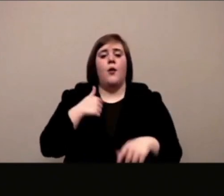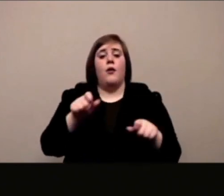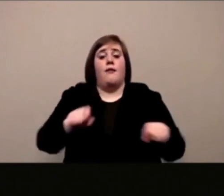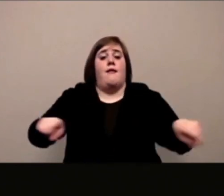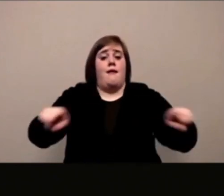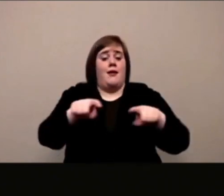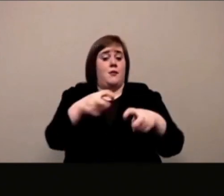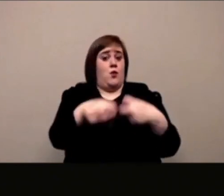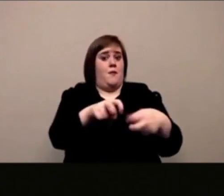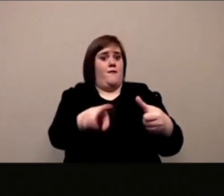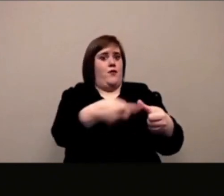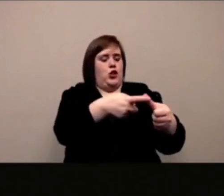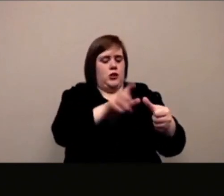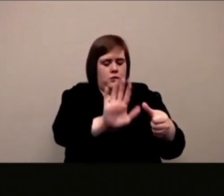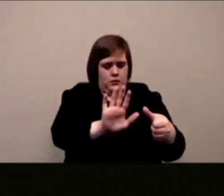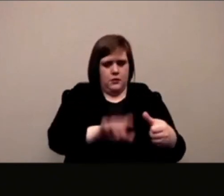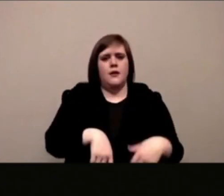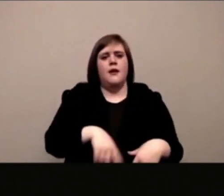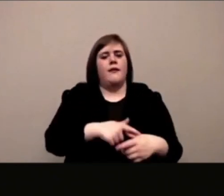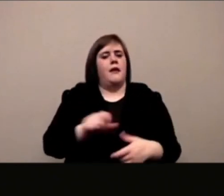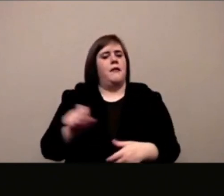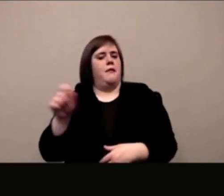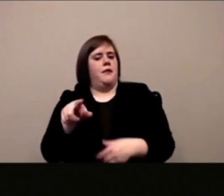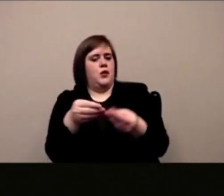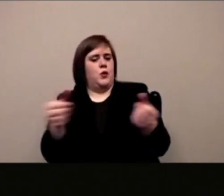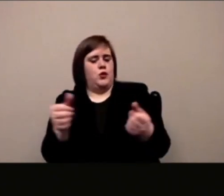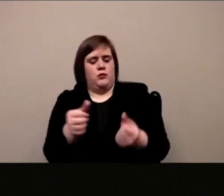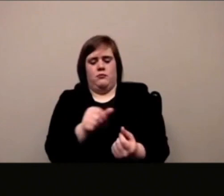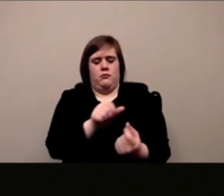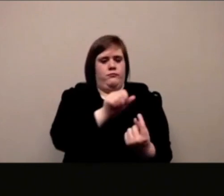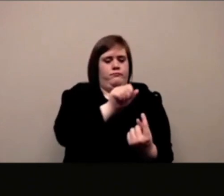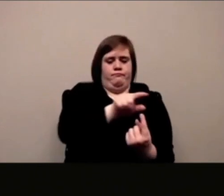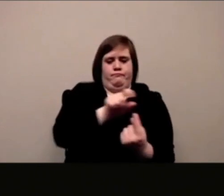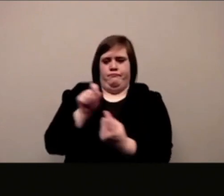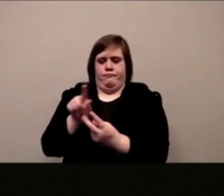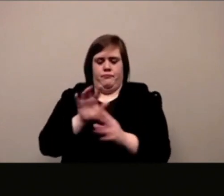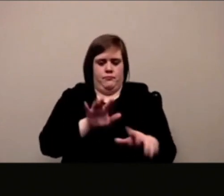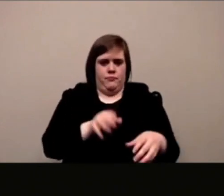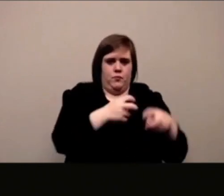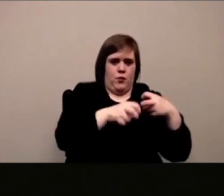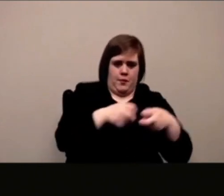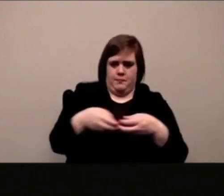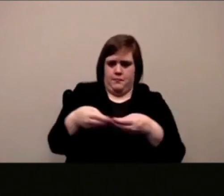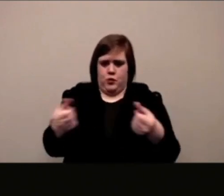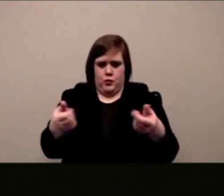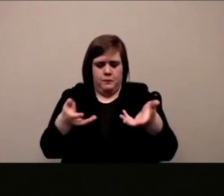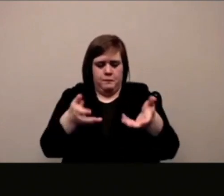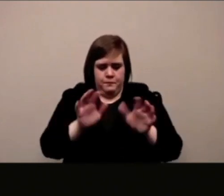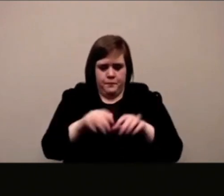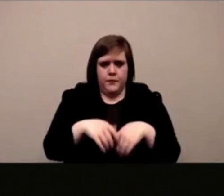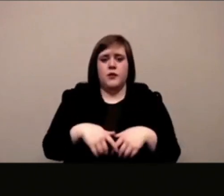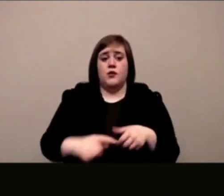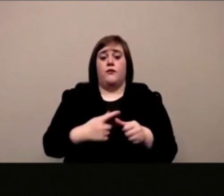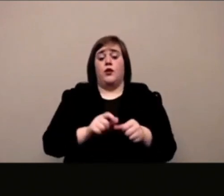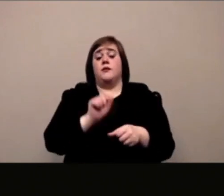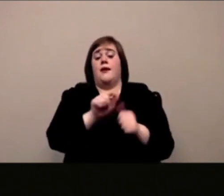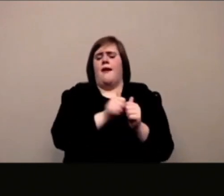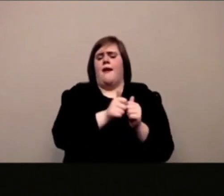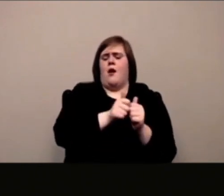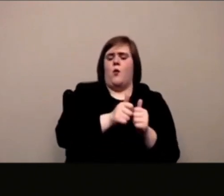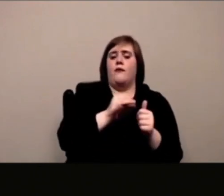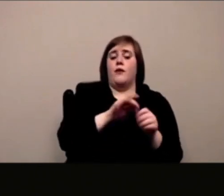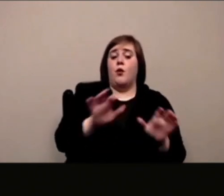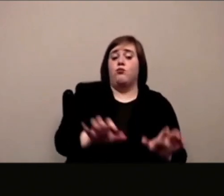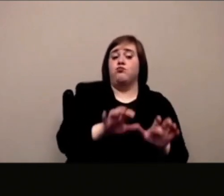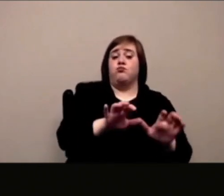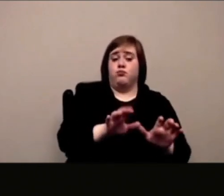problem first, and then I'm going to ask you guys about the solution. I'm really going to only ask 2 questions. So first and foremost, how does encouraging creativity in your